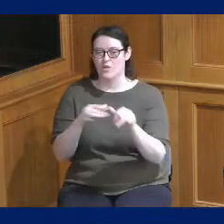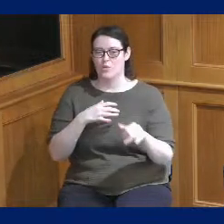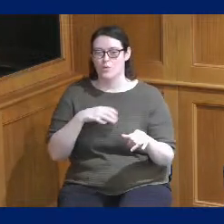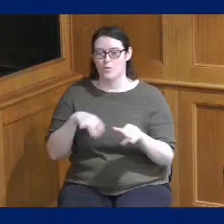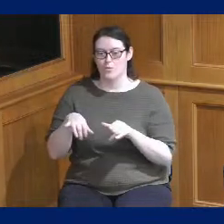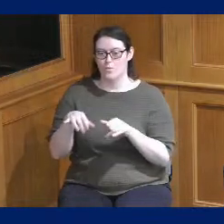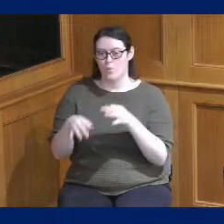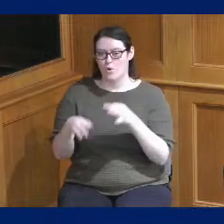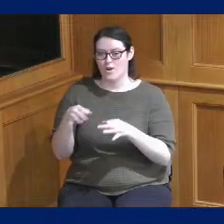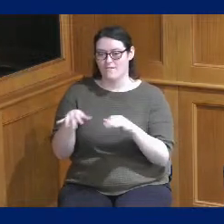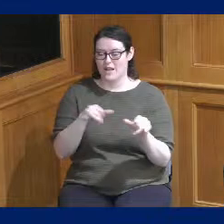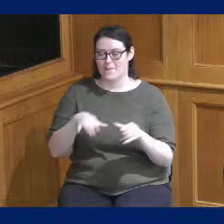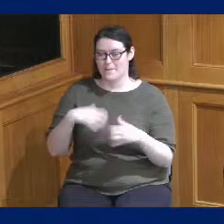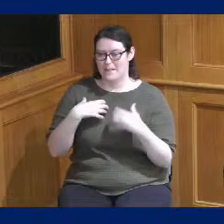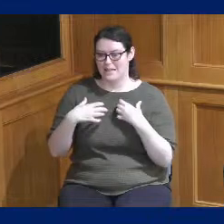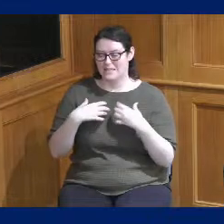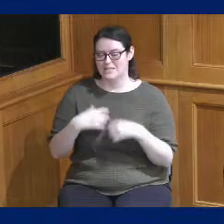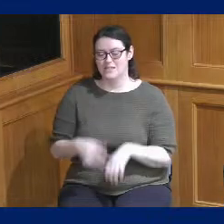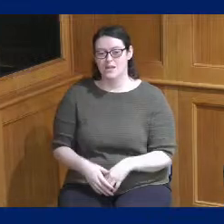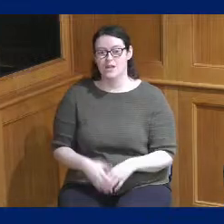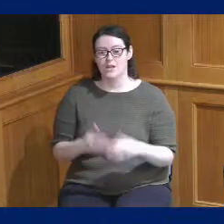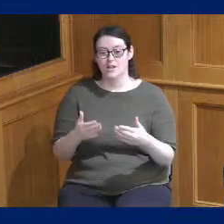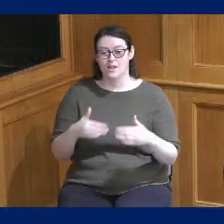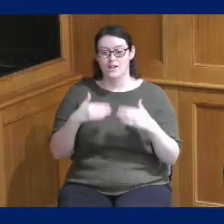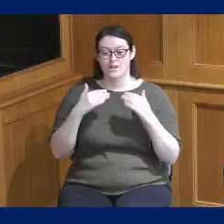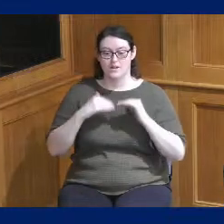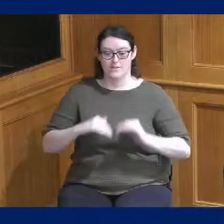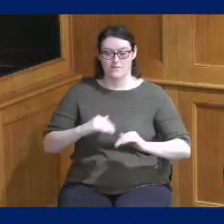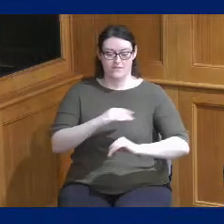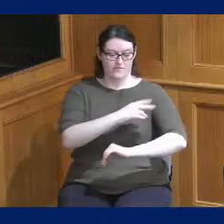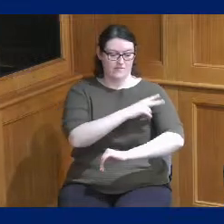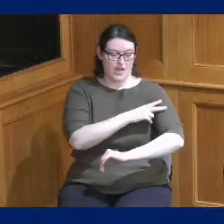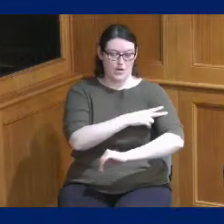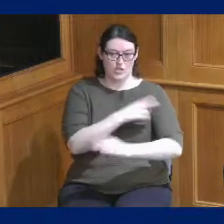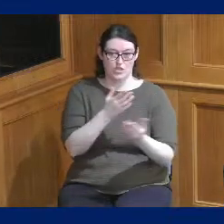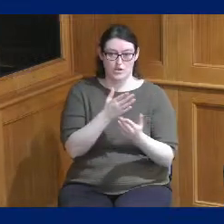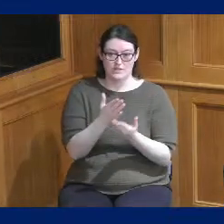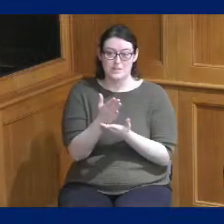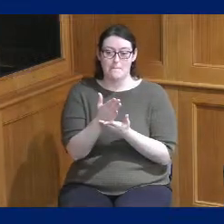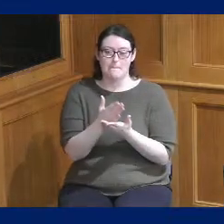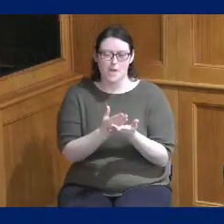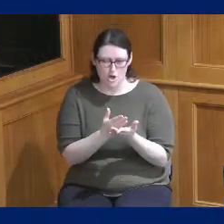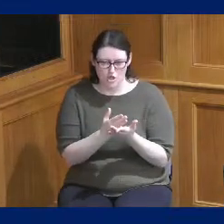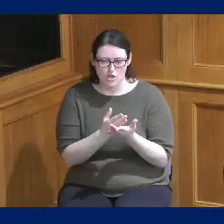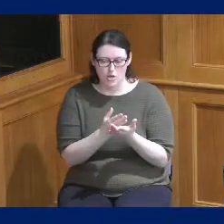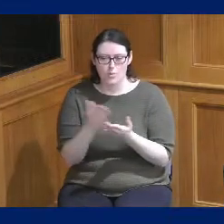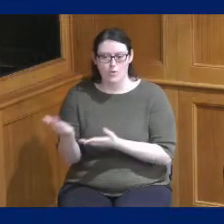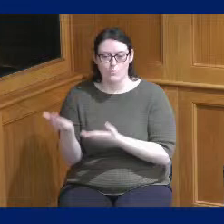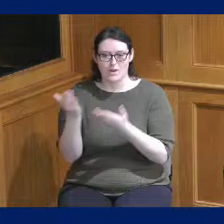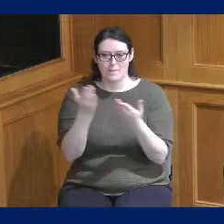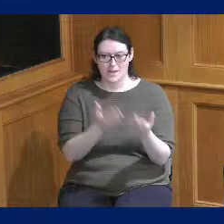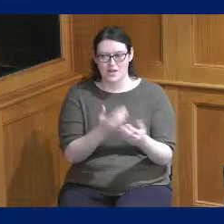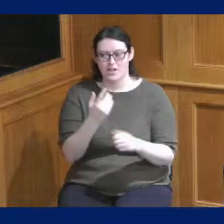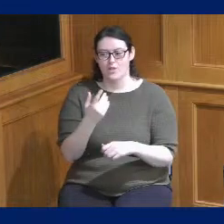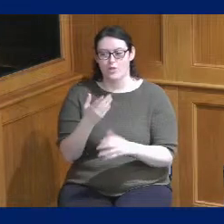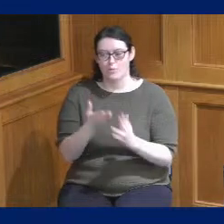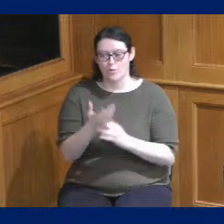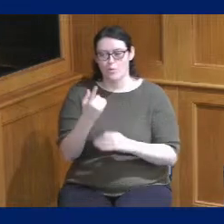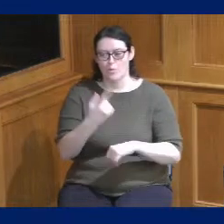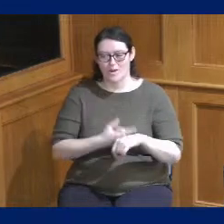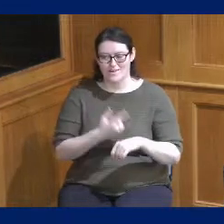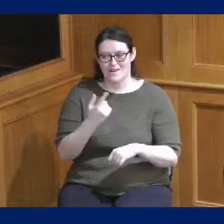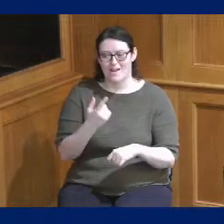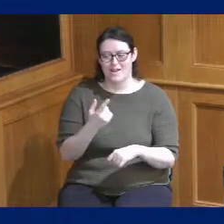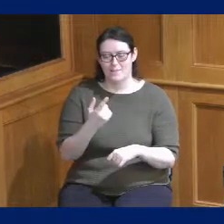and a portion of the increase of veteran services we are funding from recommending funding from this allocation, just